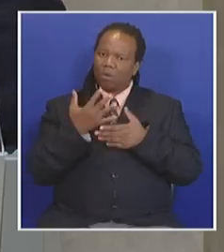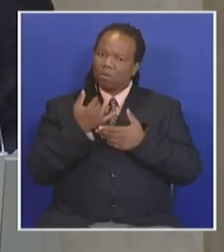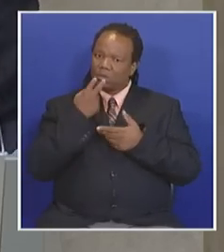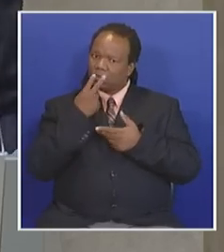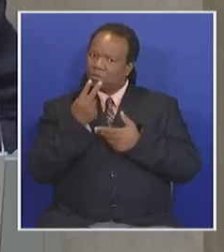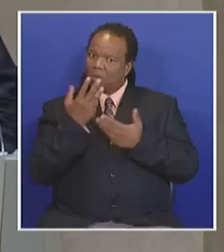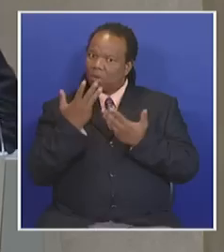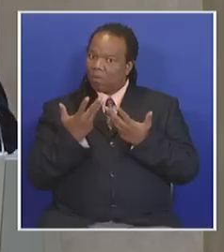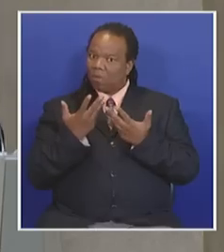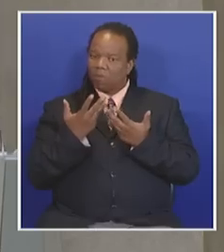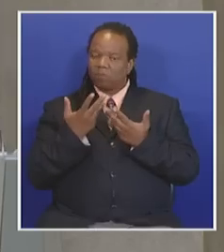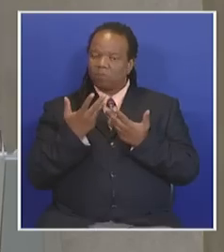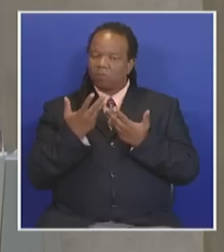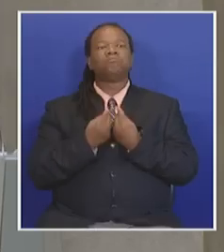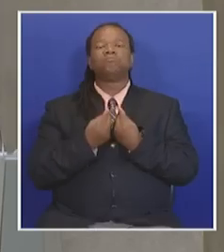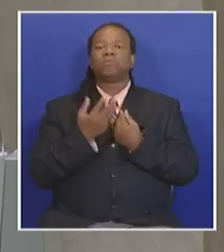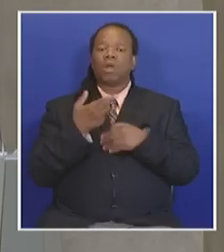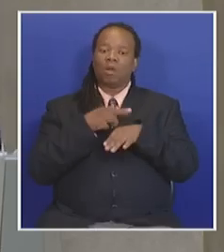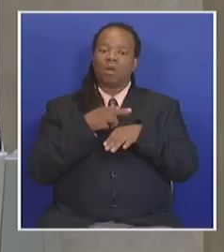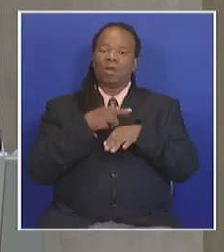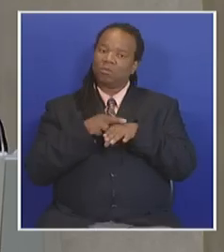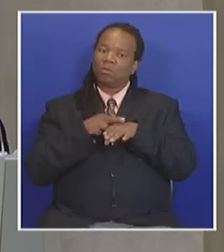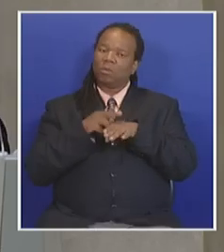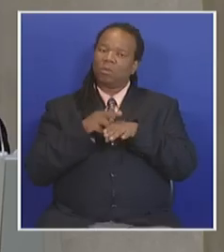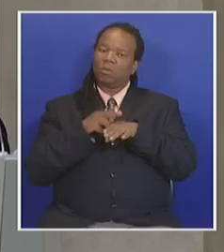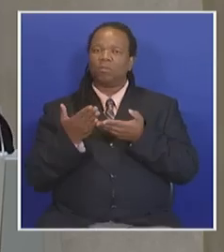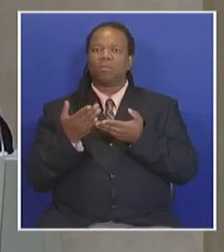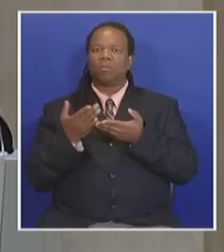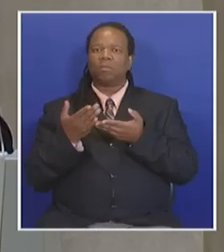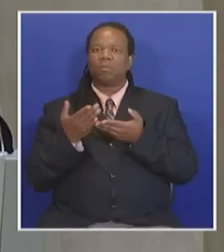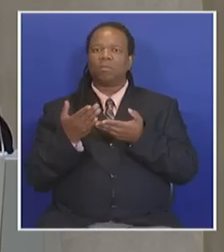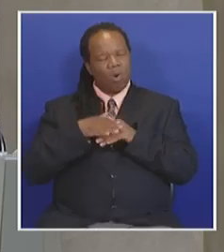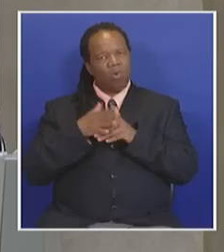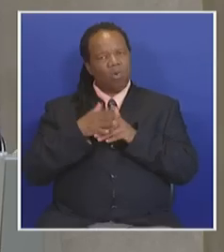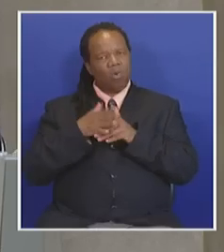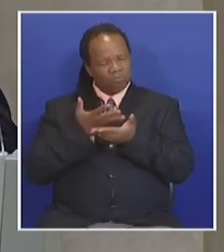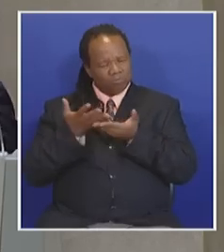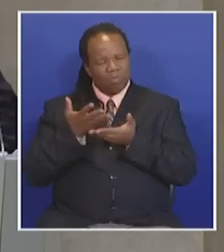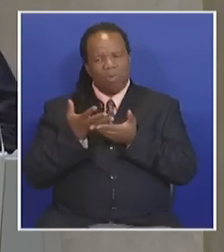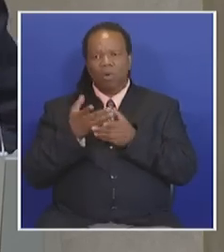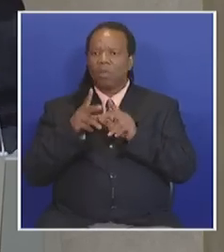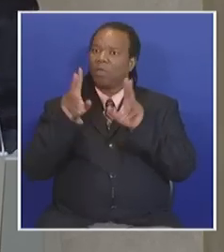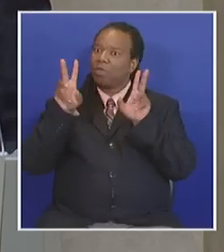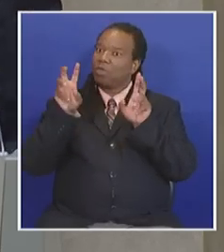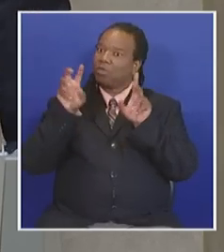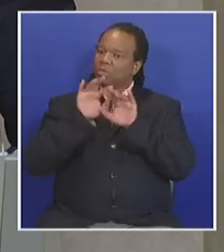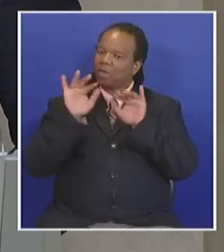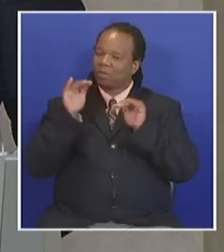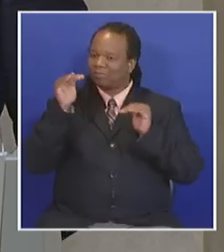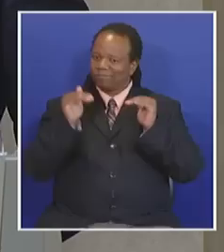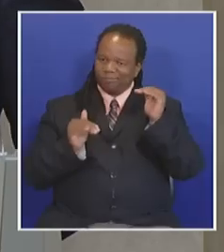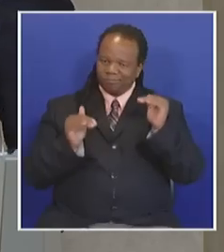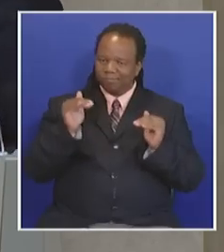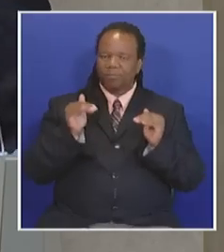reality and truthfully engage with issues of social justice, we must prevent